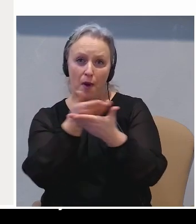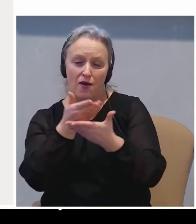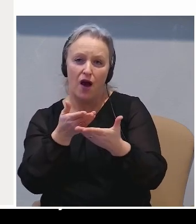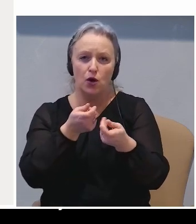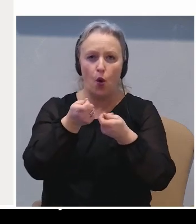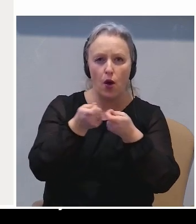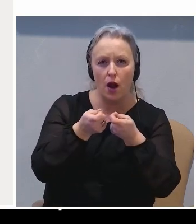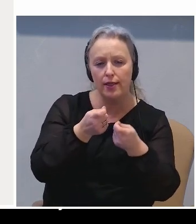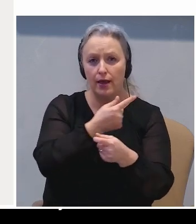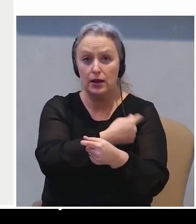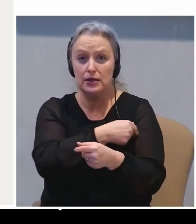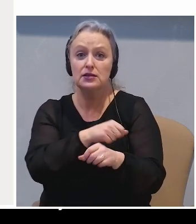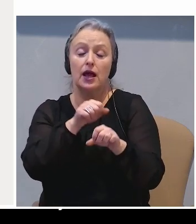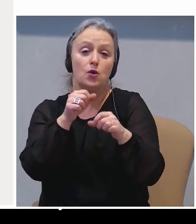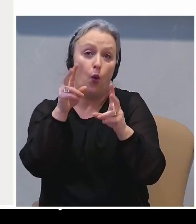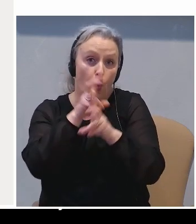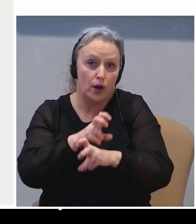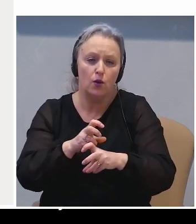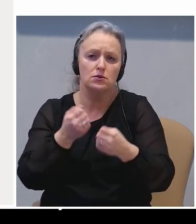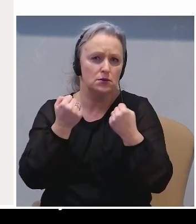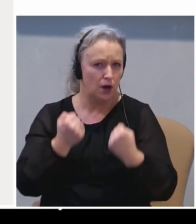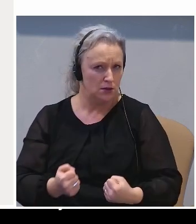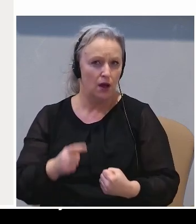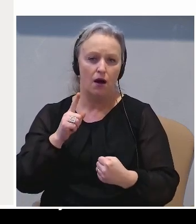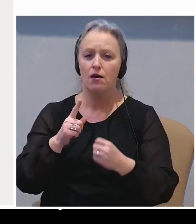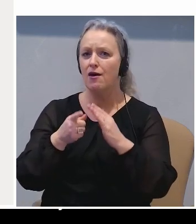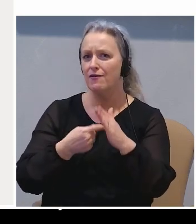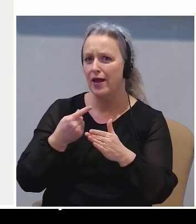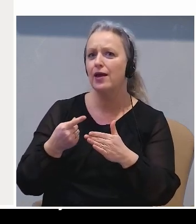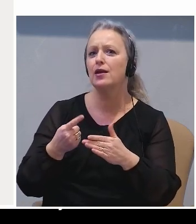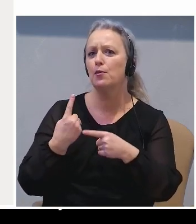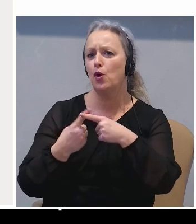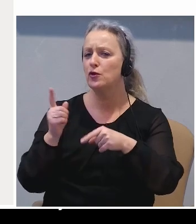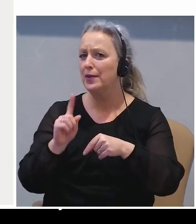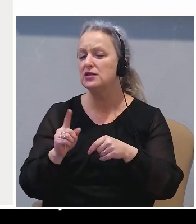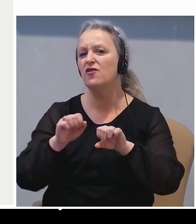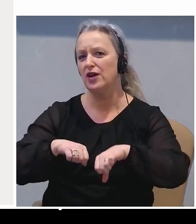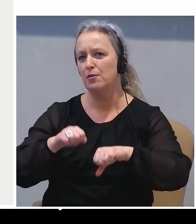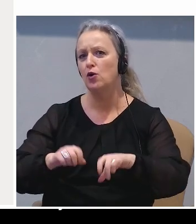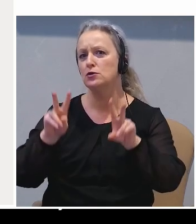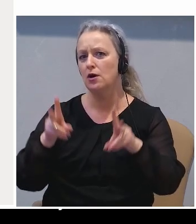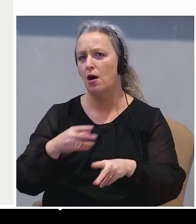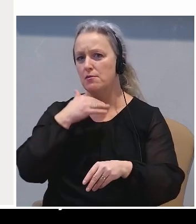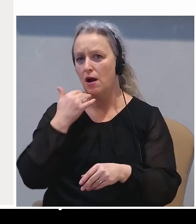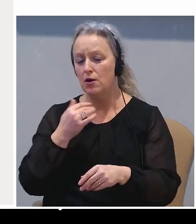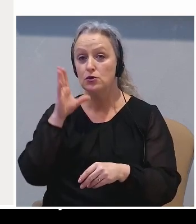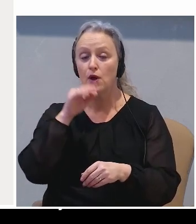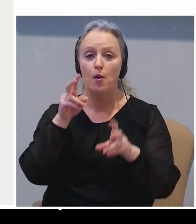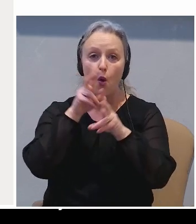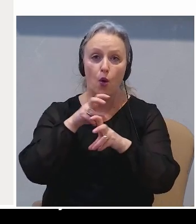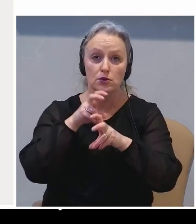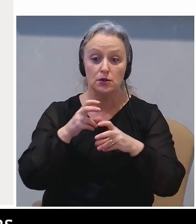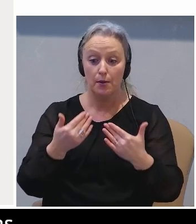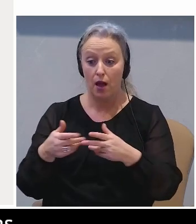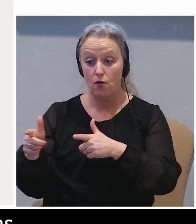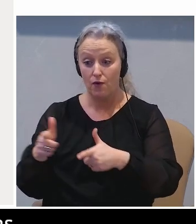opportunities to try to fill up the gap on these challenges for setting up trials for rare diseases. And then to finalize, I would like to